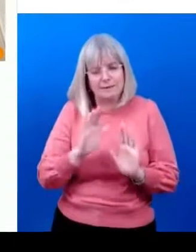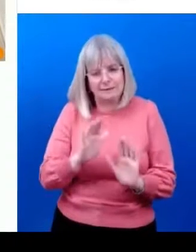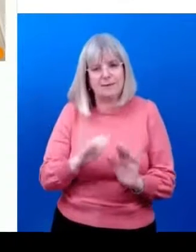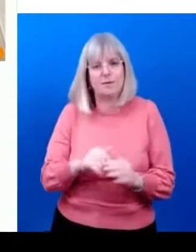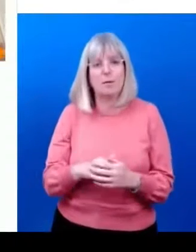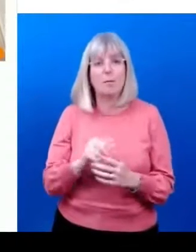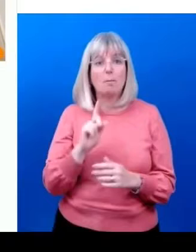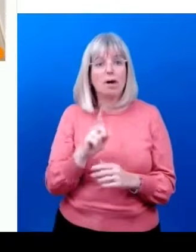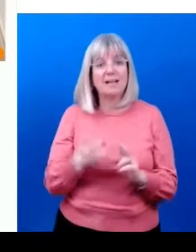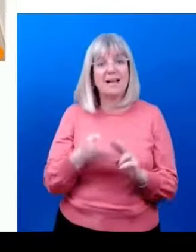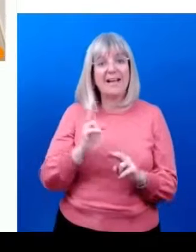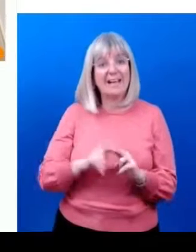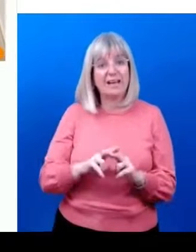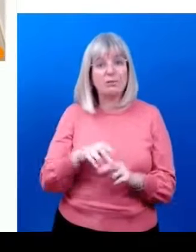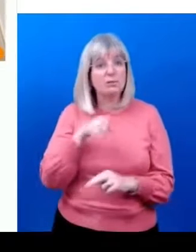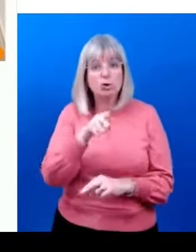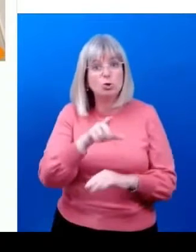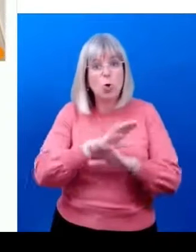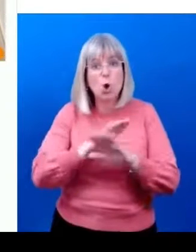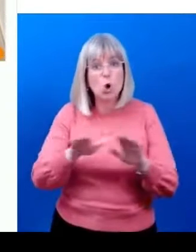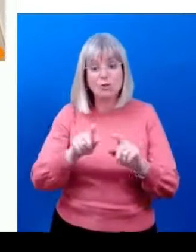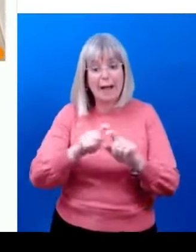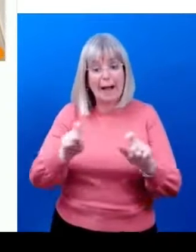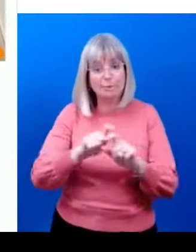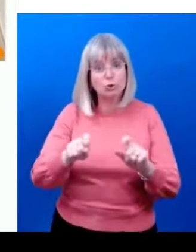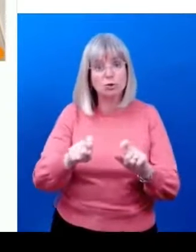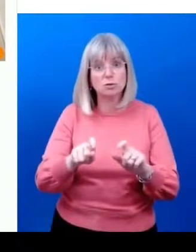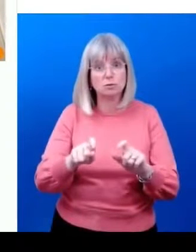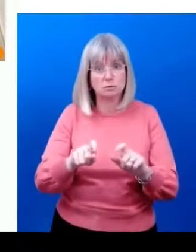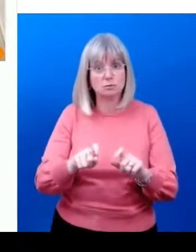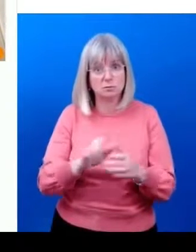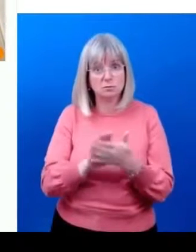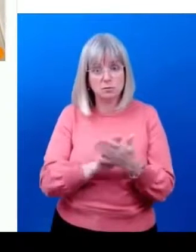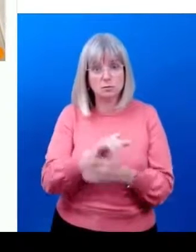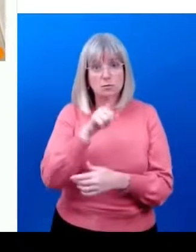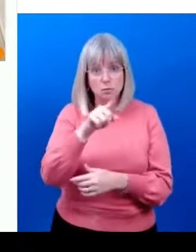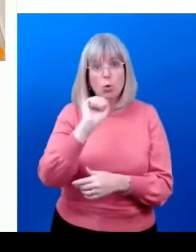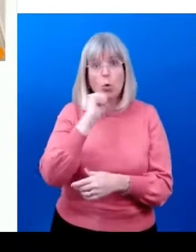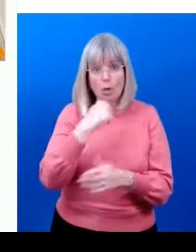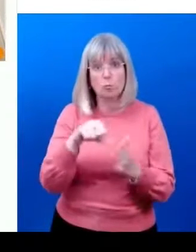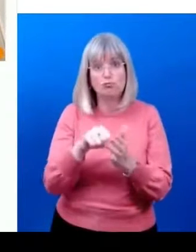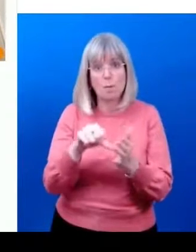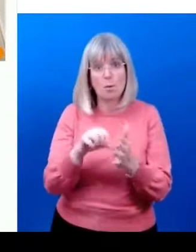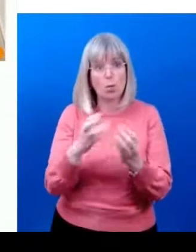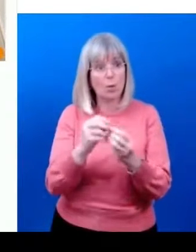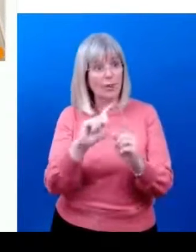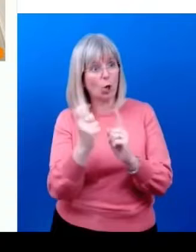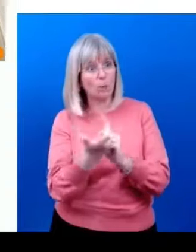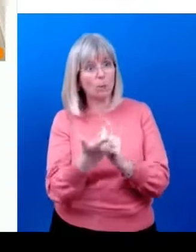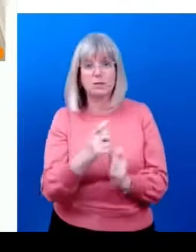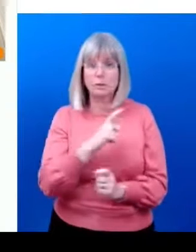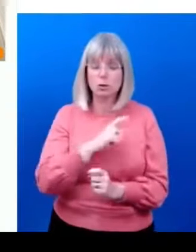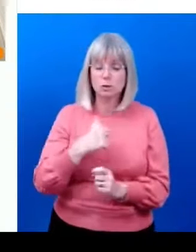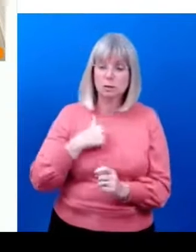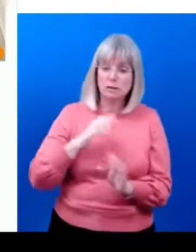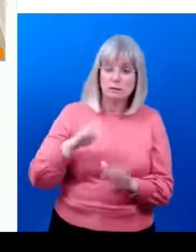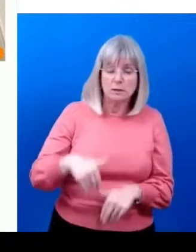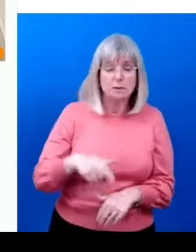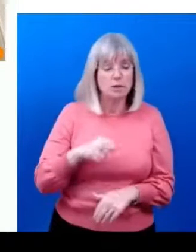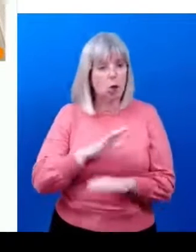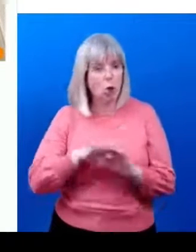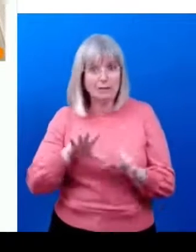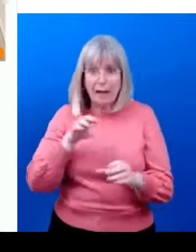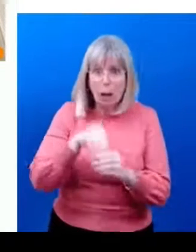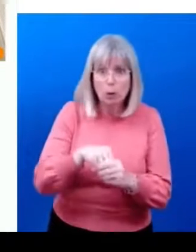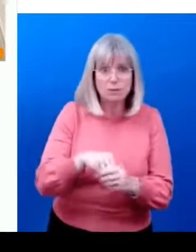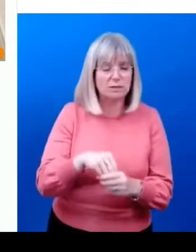doing captioning, you're going to have a problem with the community, because we're tired of not being included. We're tired of the crappy